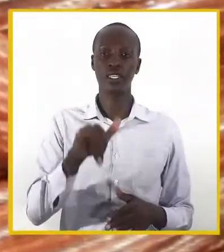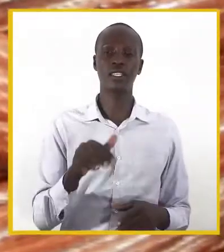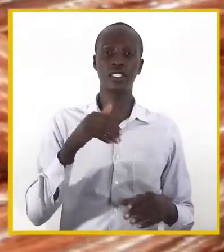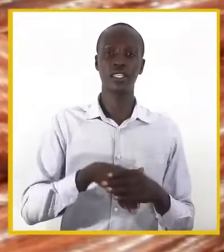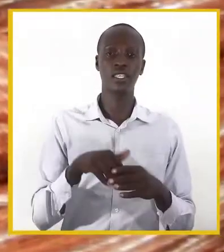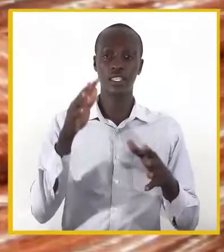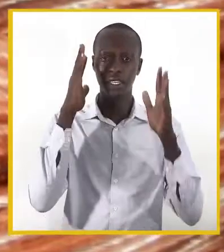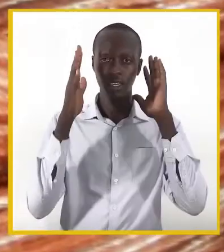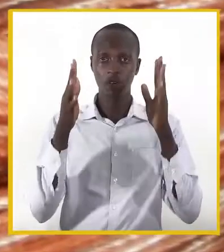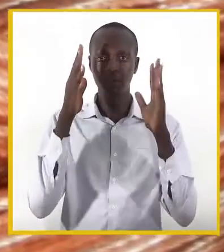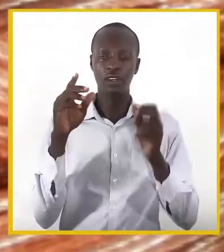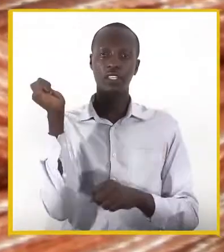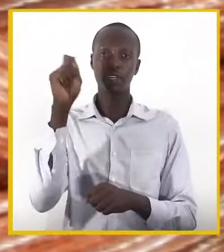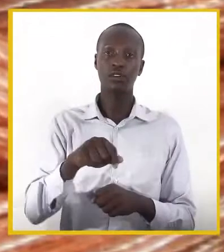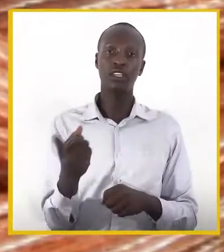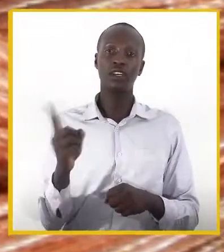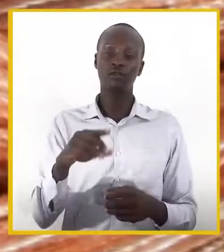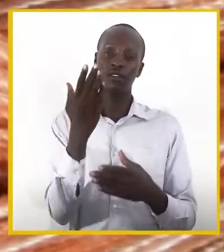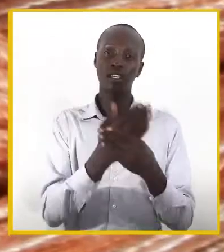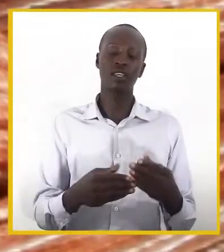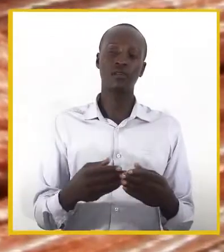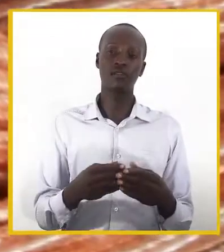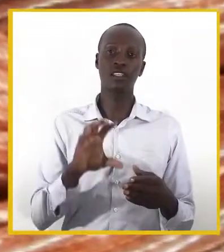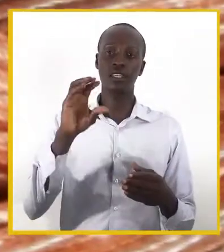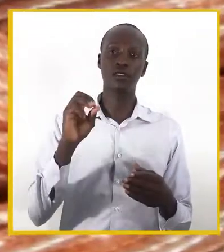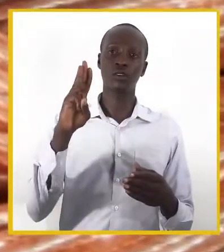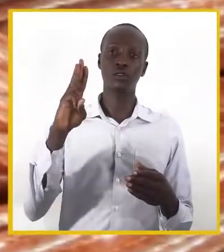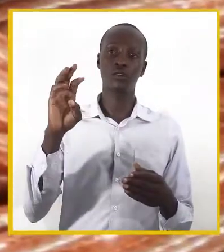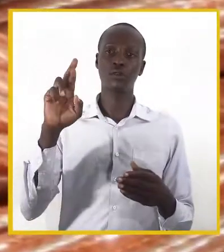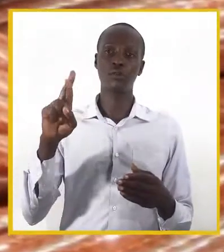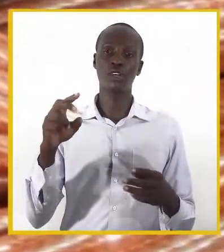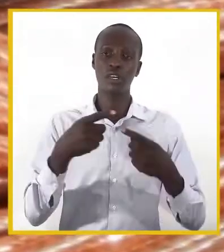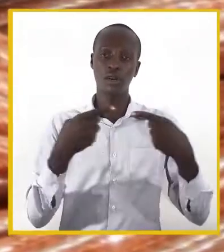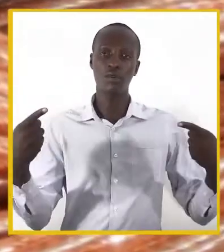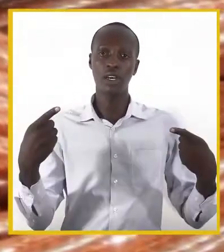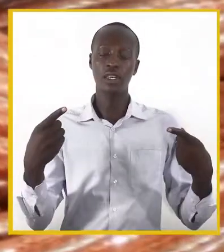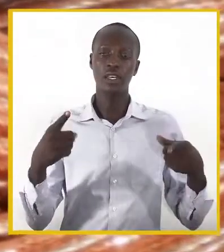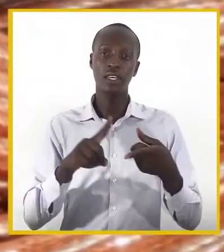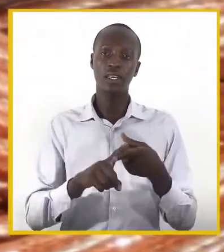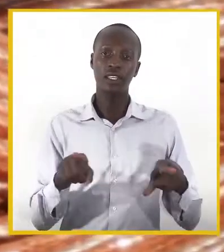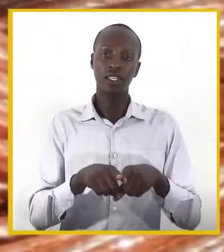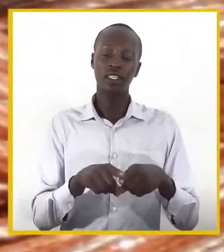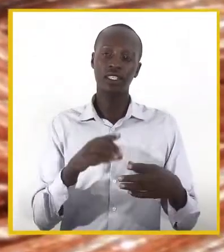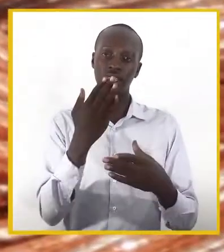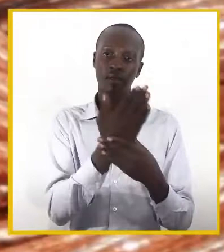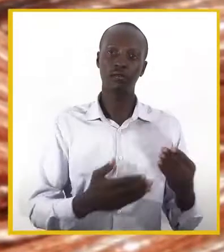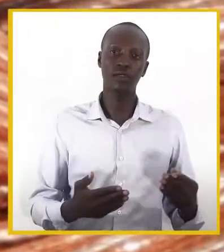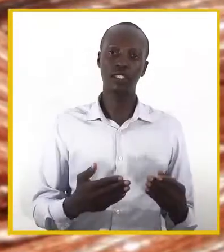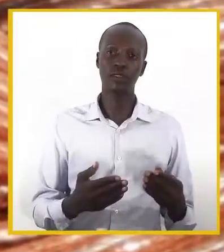Marondera Magistrate Court for theft of a copper wire. The 2 had cut the copper wire from a Net1 mobile network